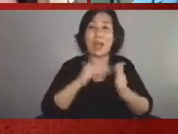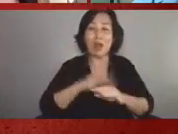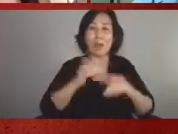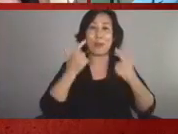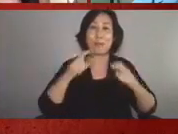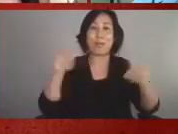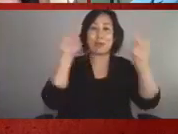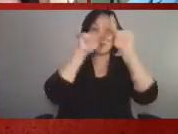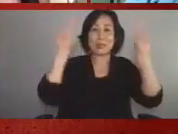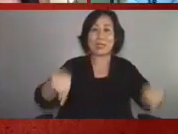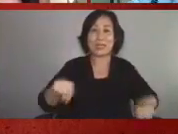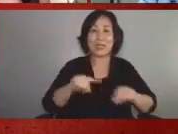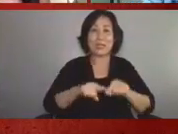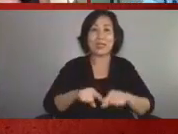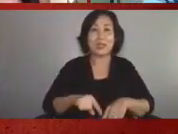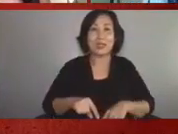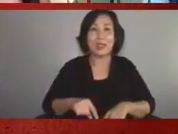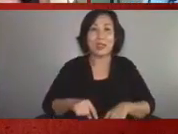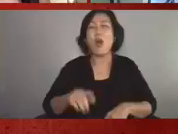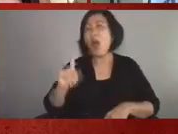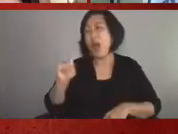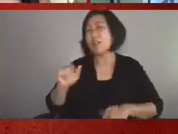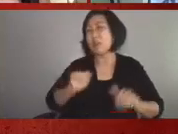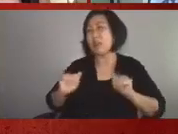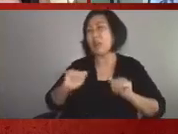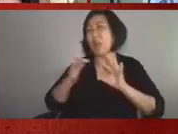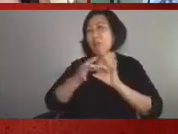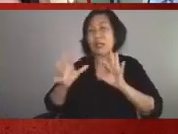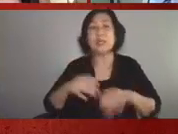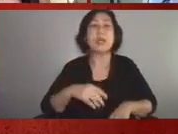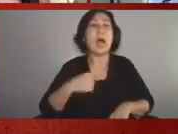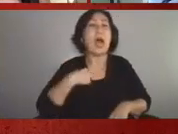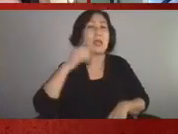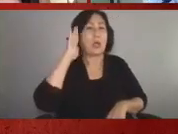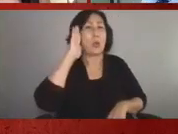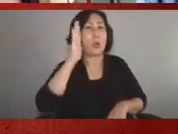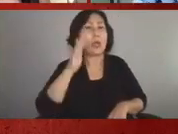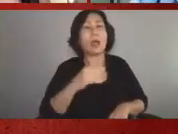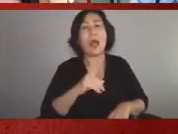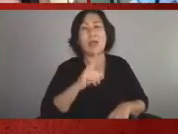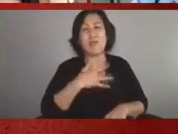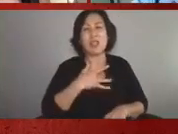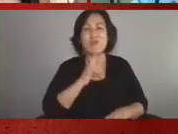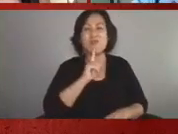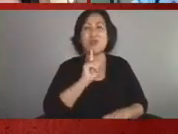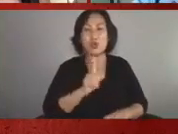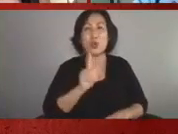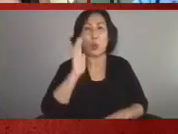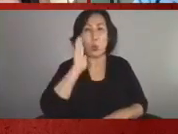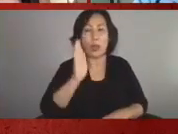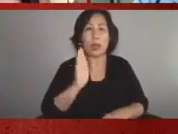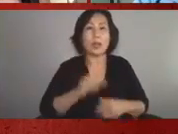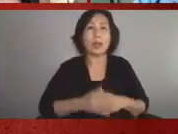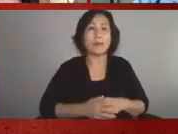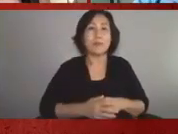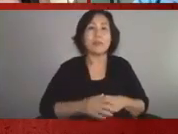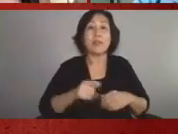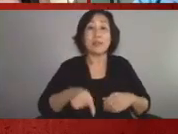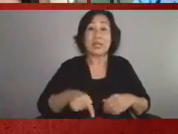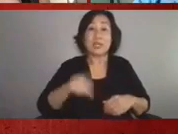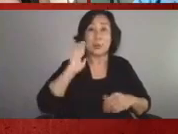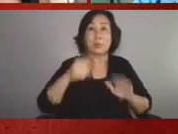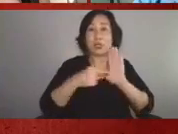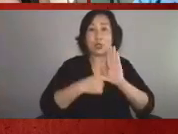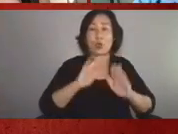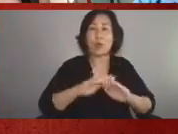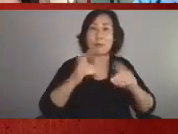Gosh. It does really deserve a theatrical release. I think it will. I'm almost certain that it's going to be